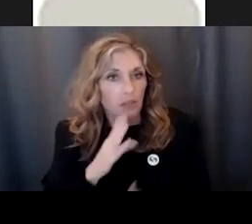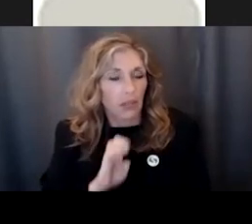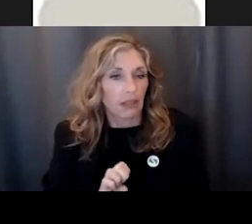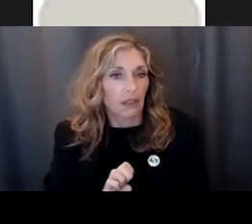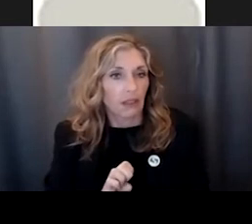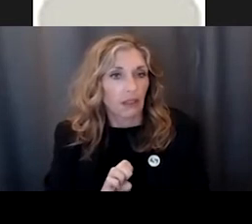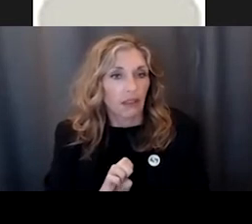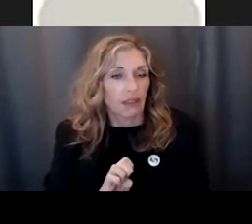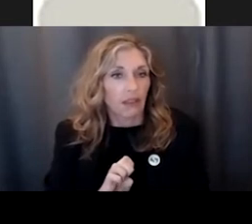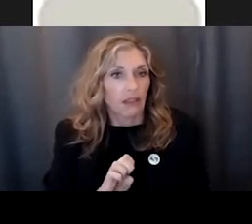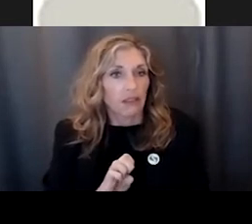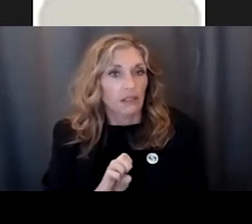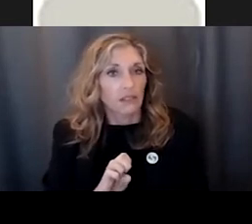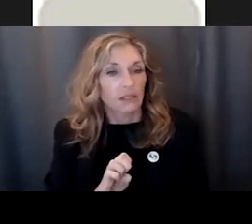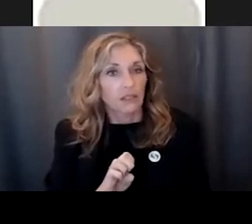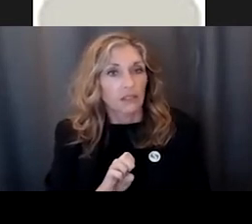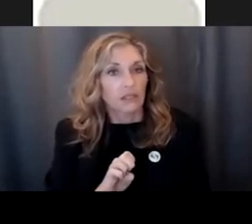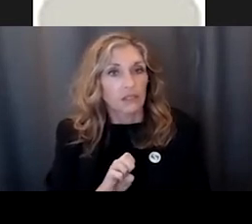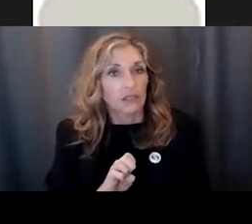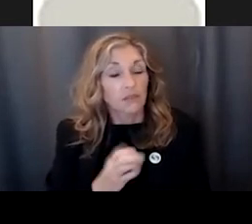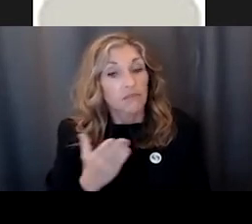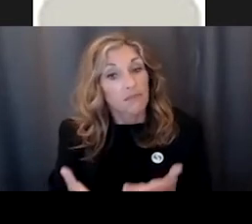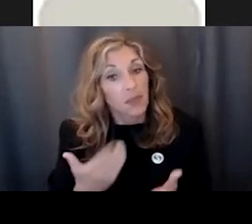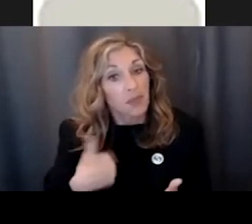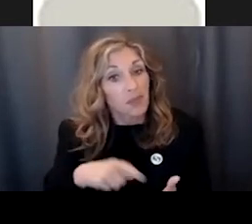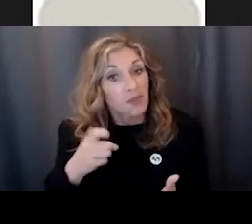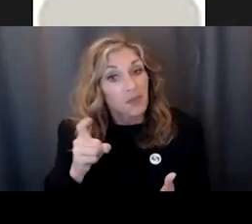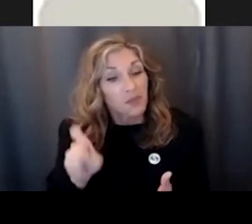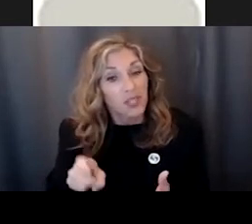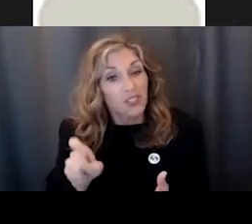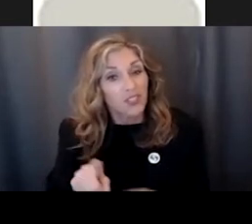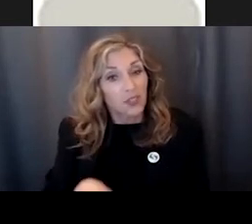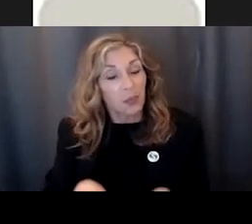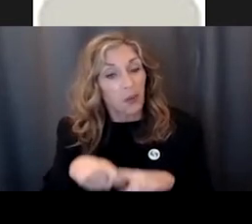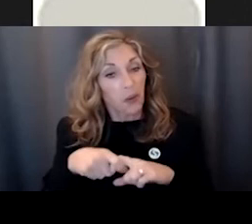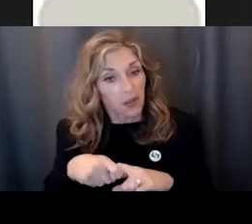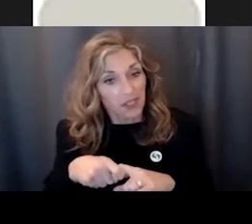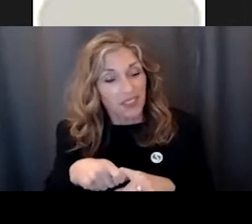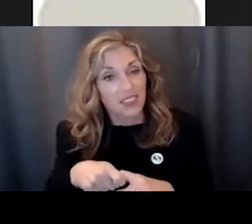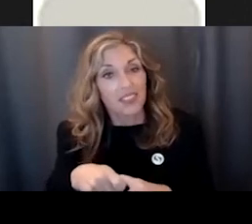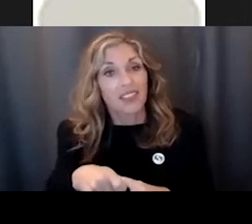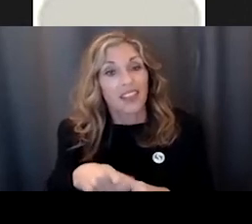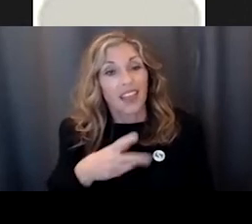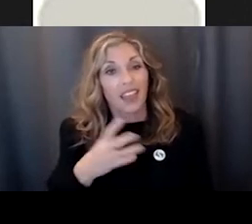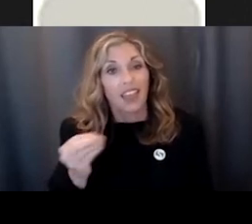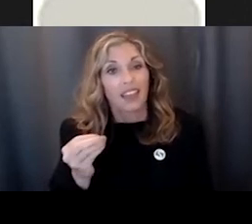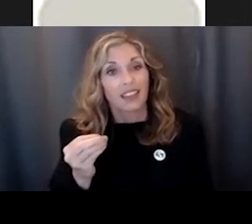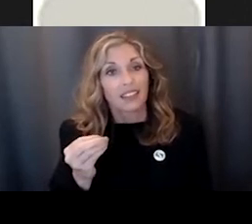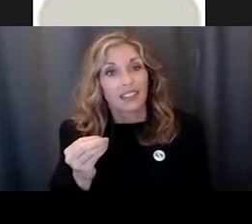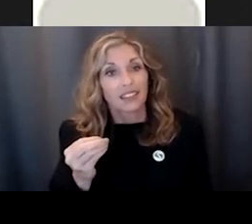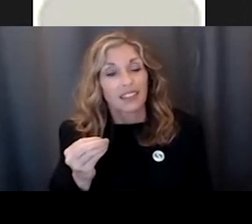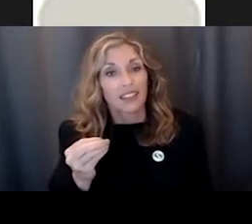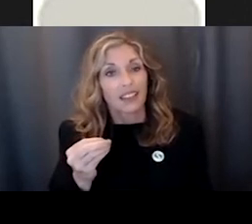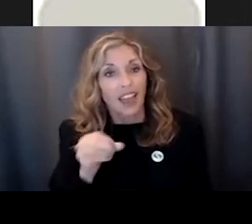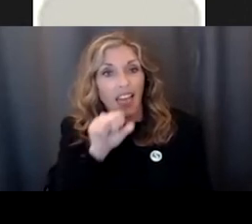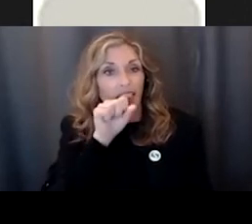So maybe we should pause. And I think I love the questions